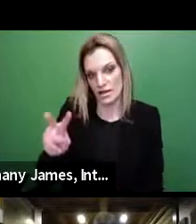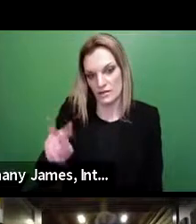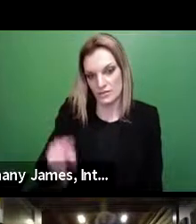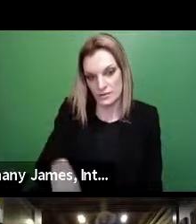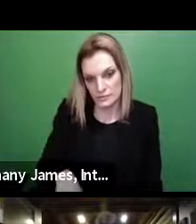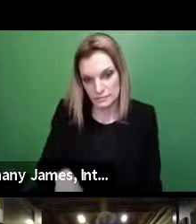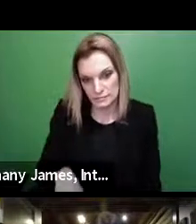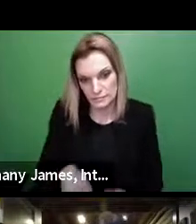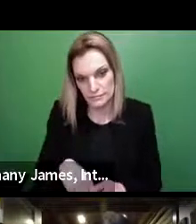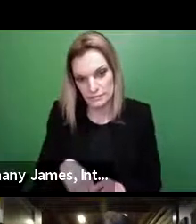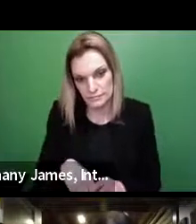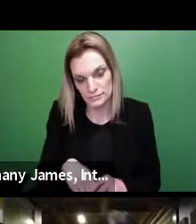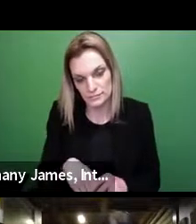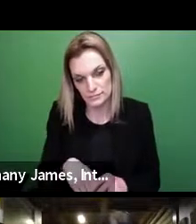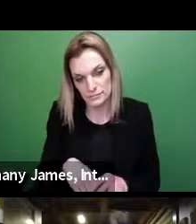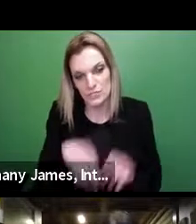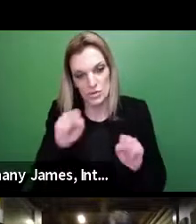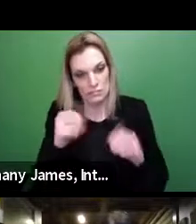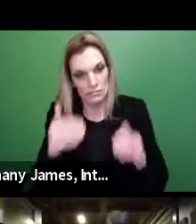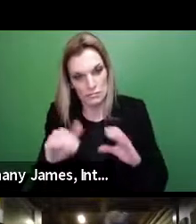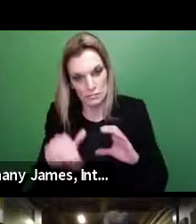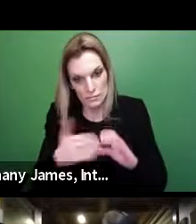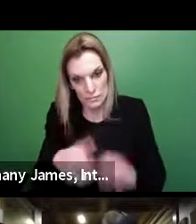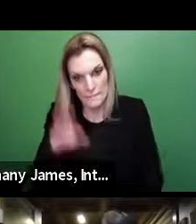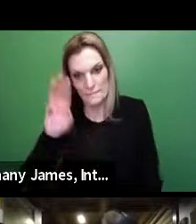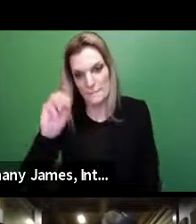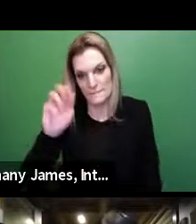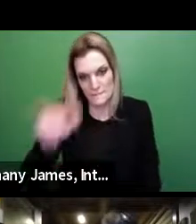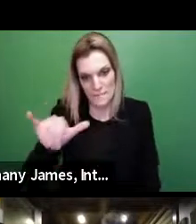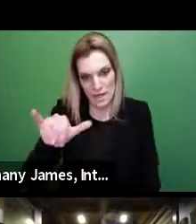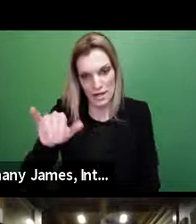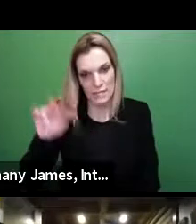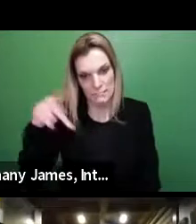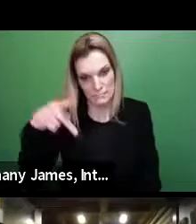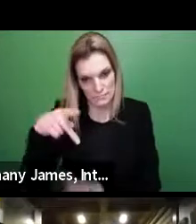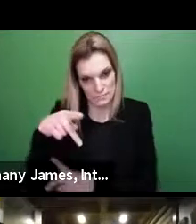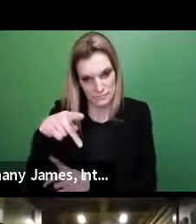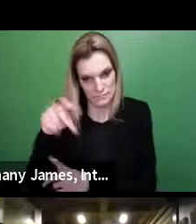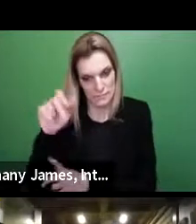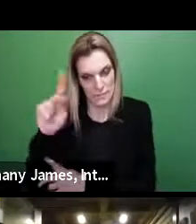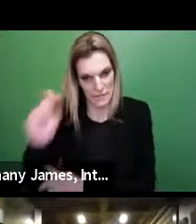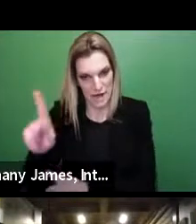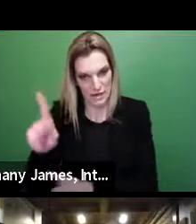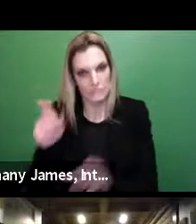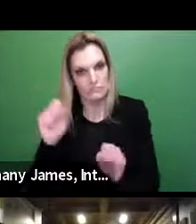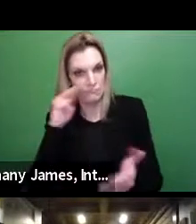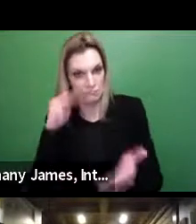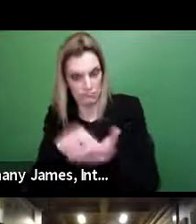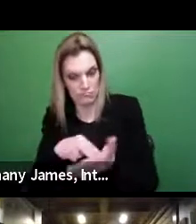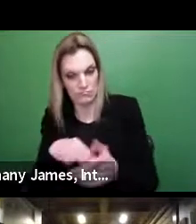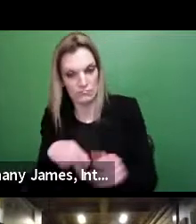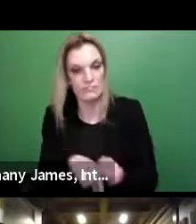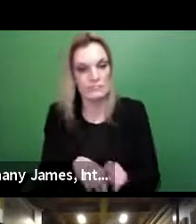michigan.gov/MAPAC. You can also email us at MAPAC@michigan.gov. And we're also on Facebook at